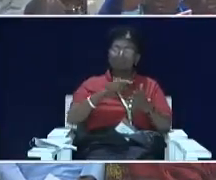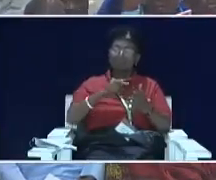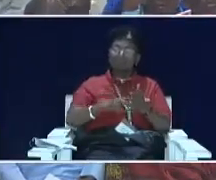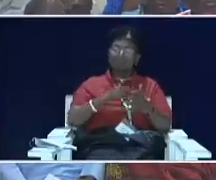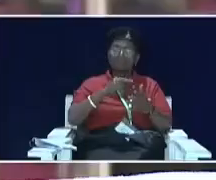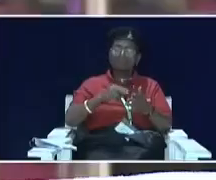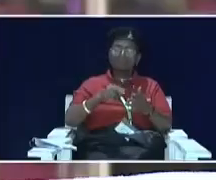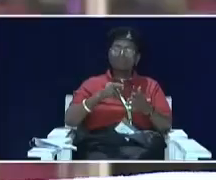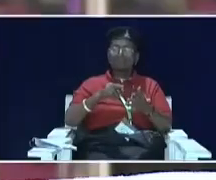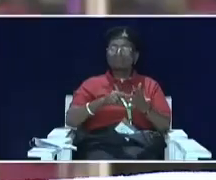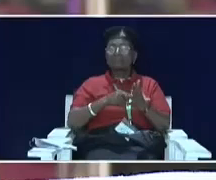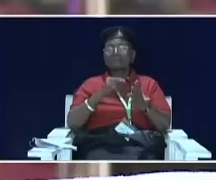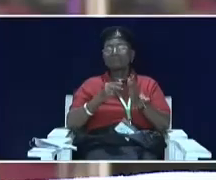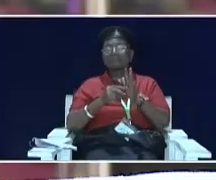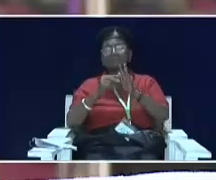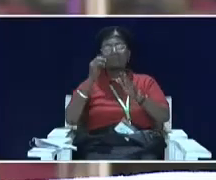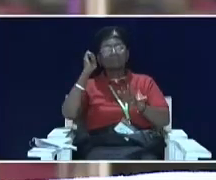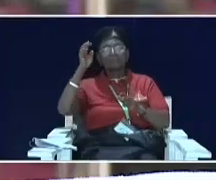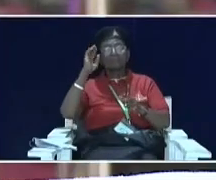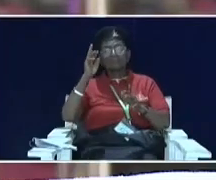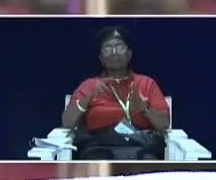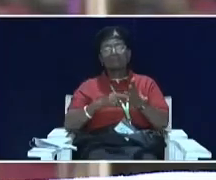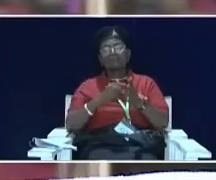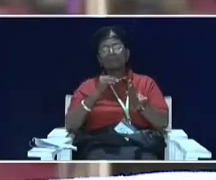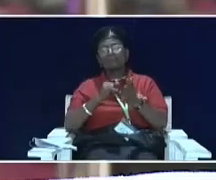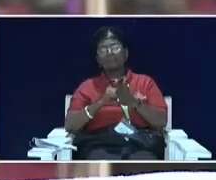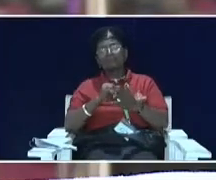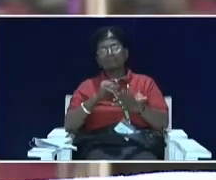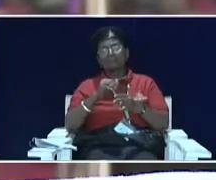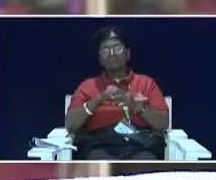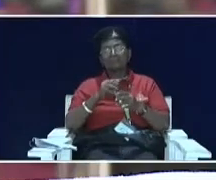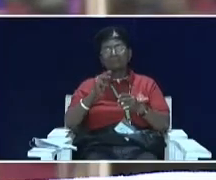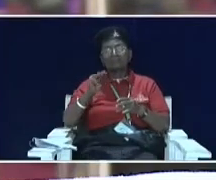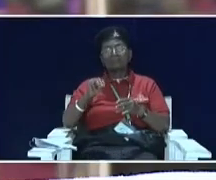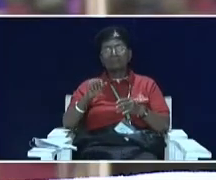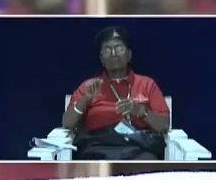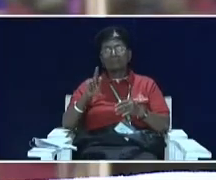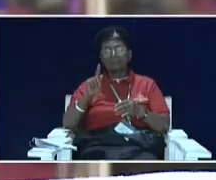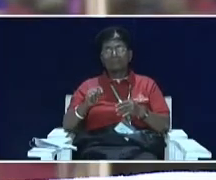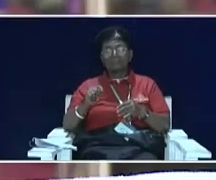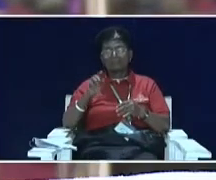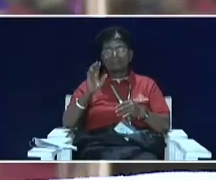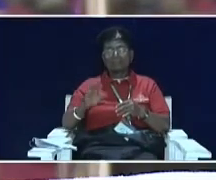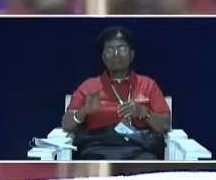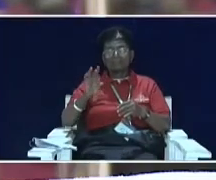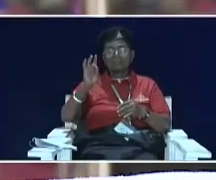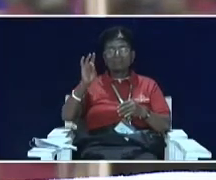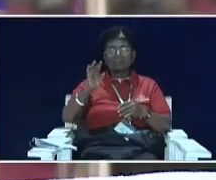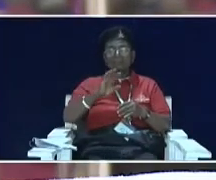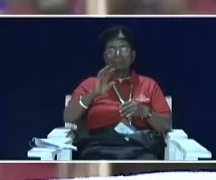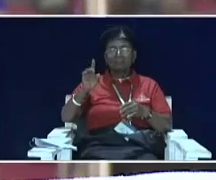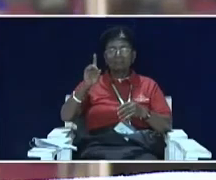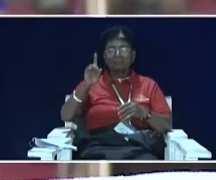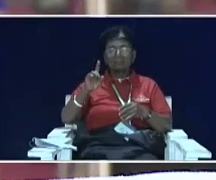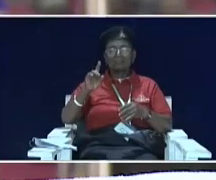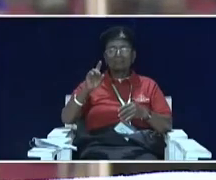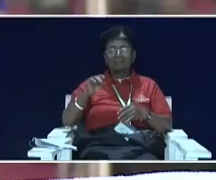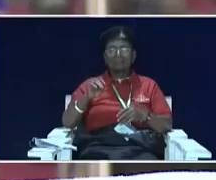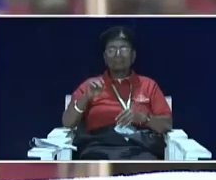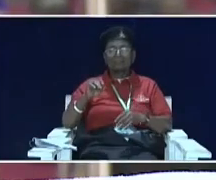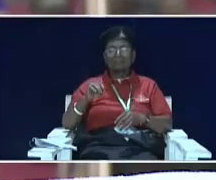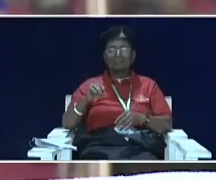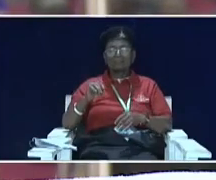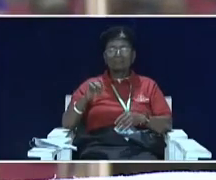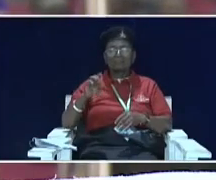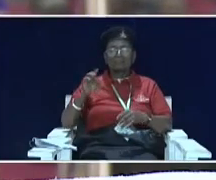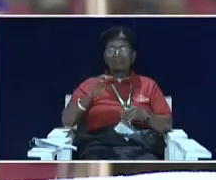In Matthew chapter 8, verse 1 to 3, Matthew chapter 8 from